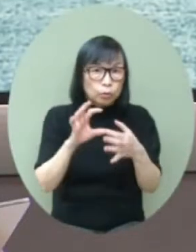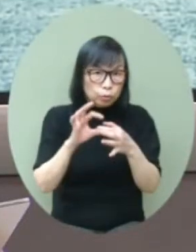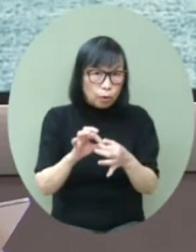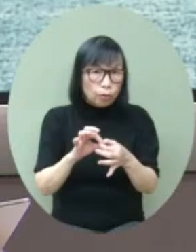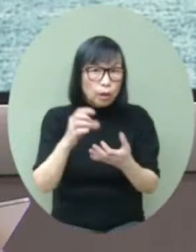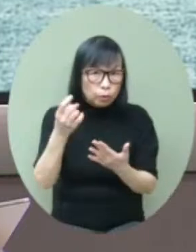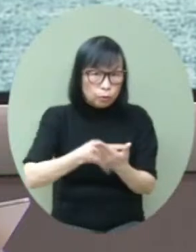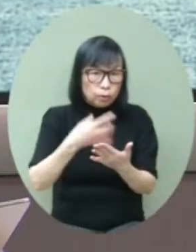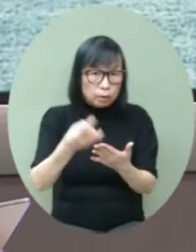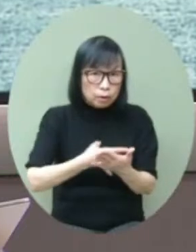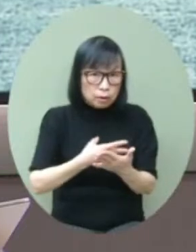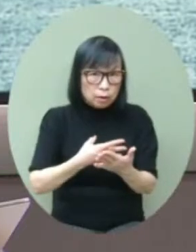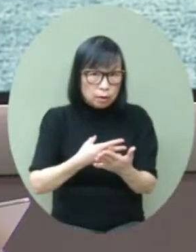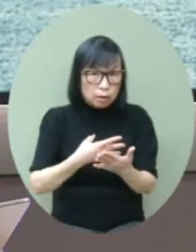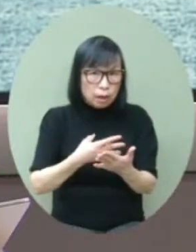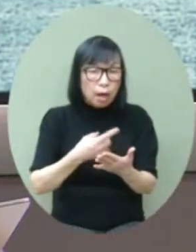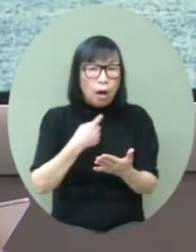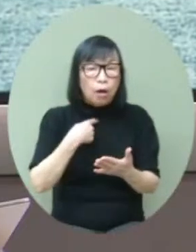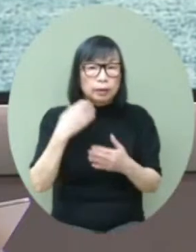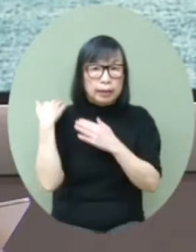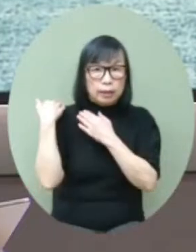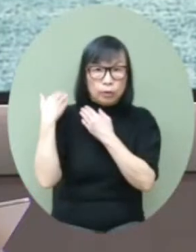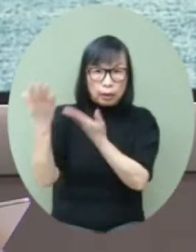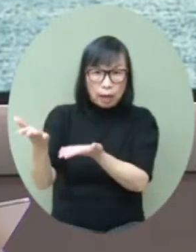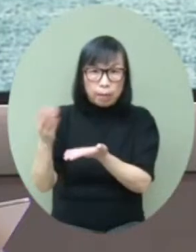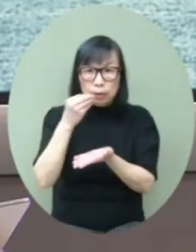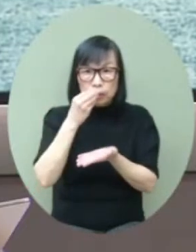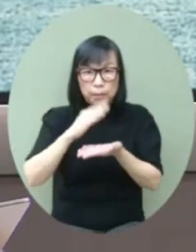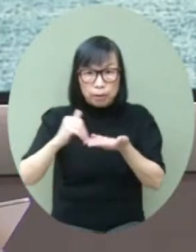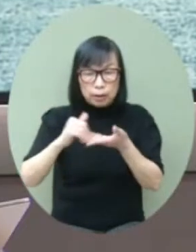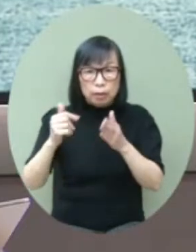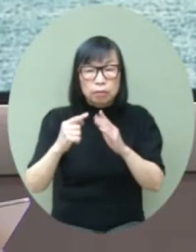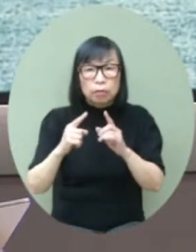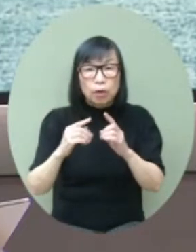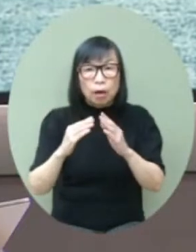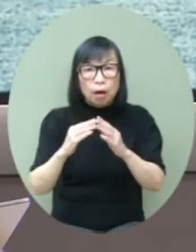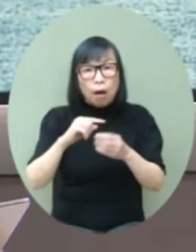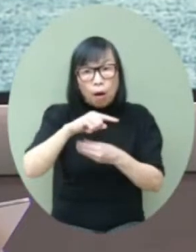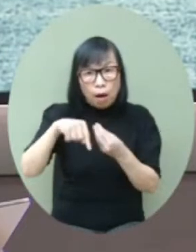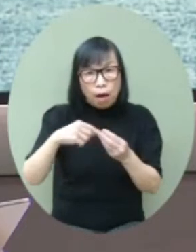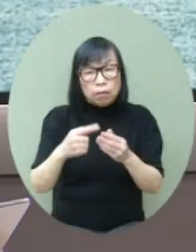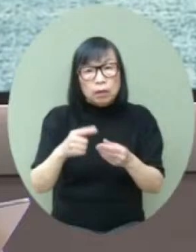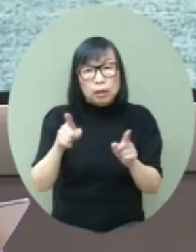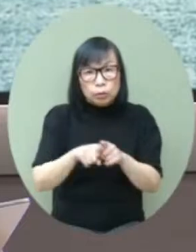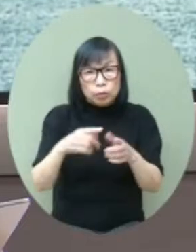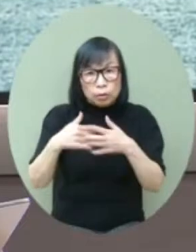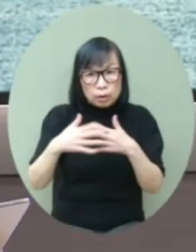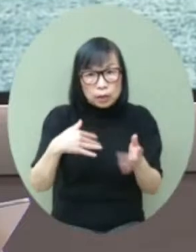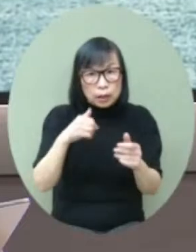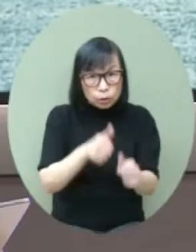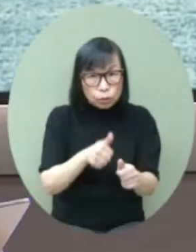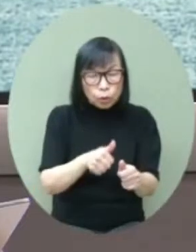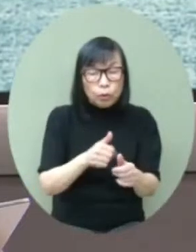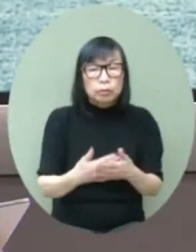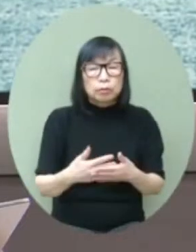app and the procedures to be followed at specific premises. We will ask the